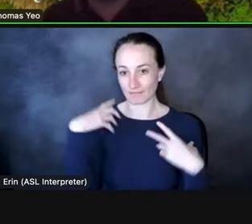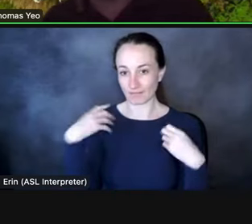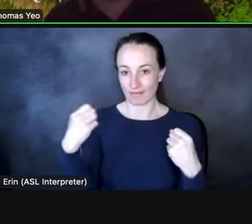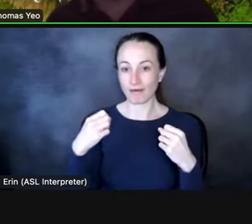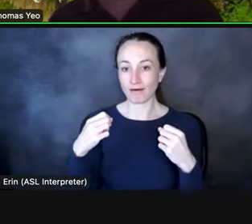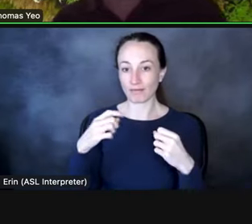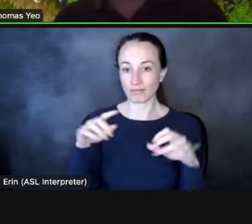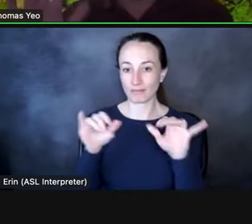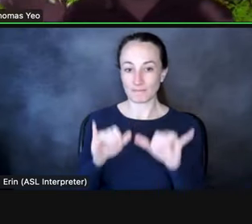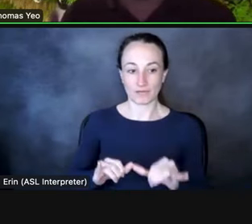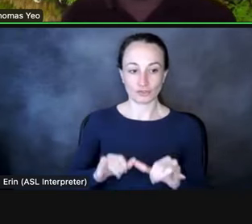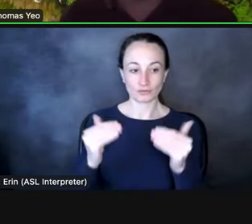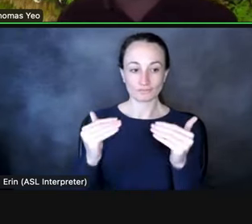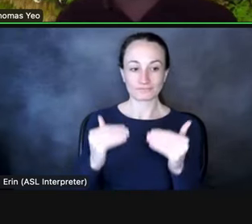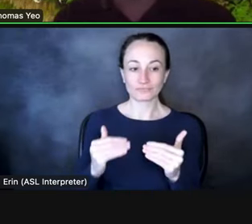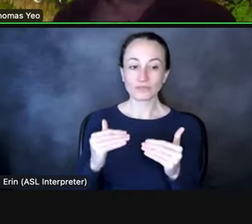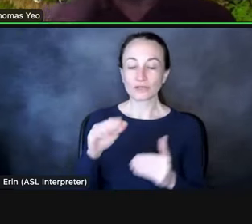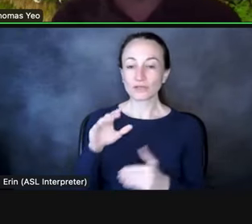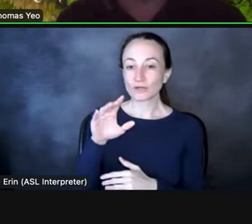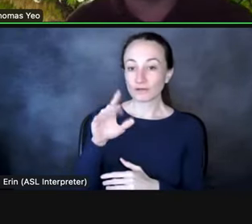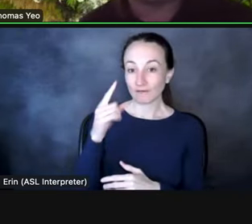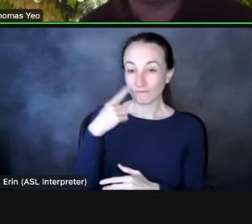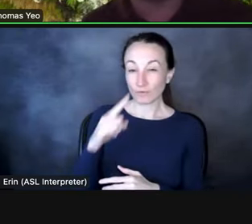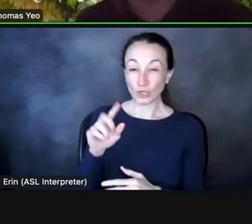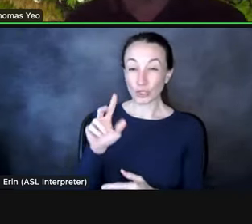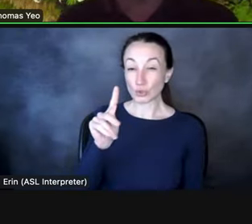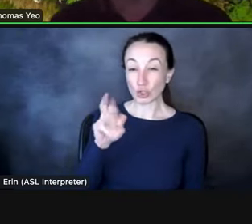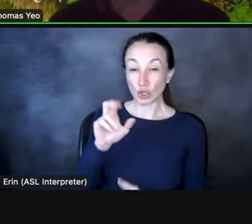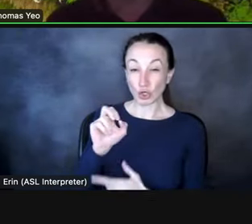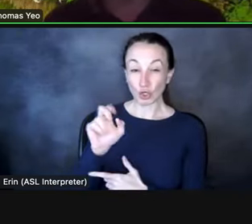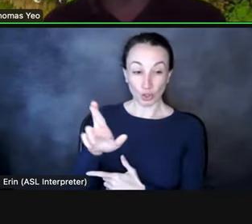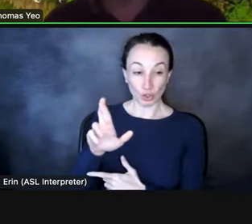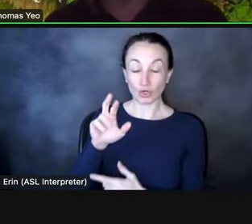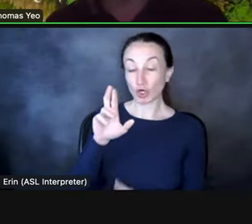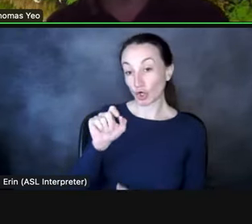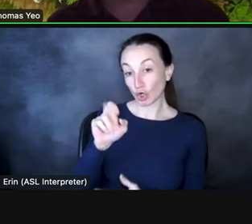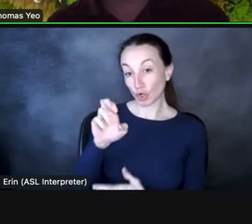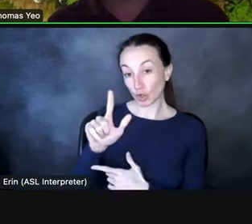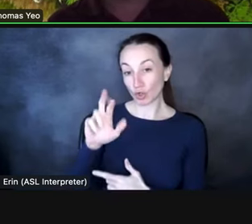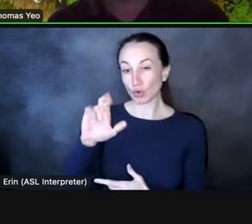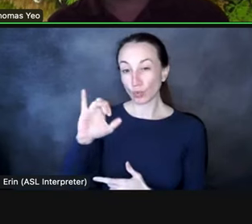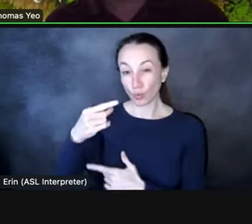kernel-rich regression, but actually we use linear regression, we get similar results.